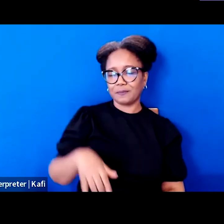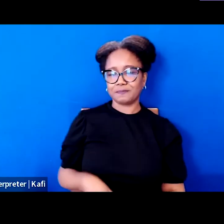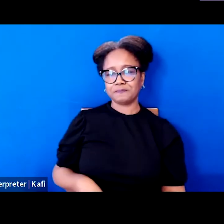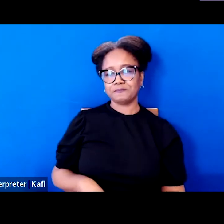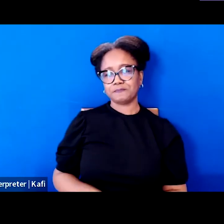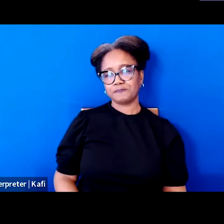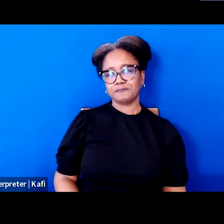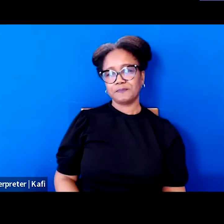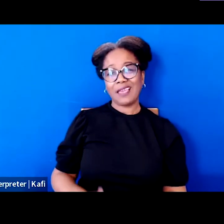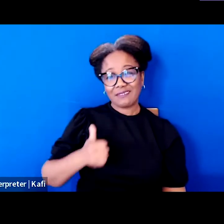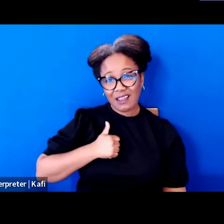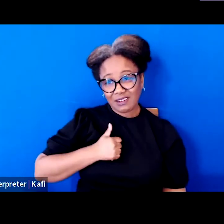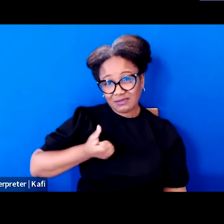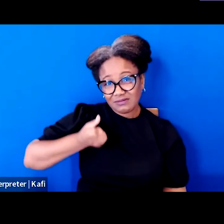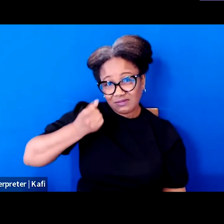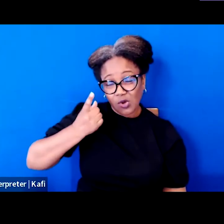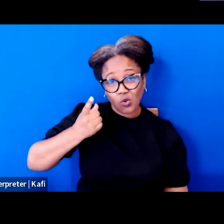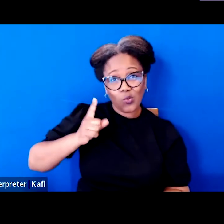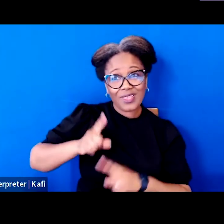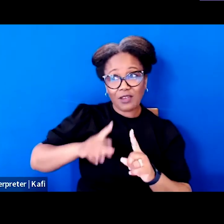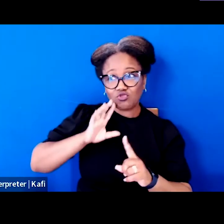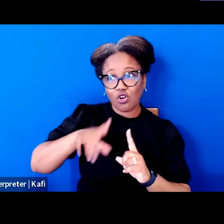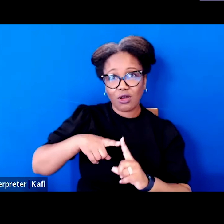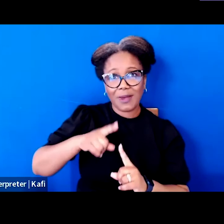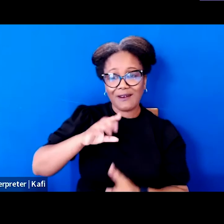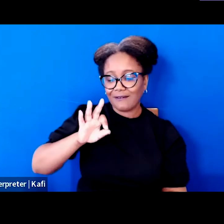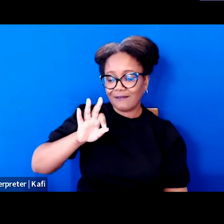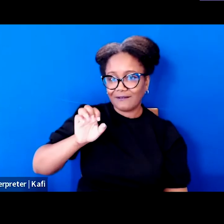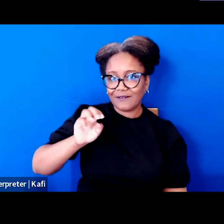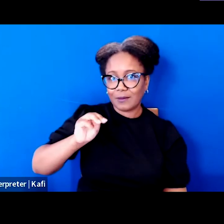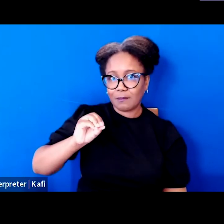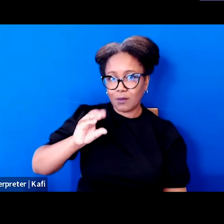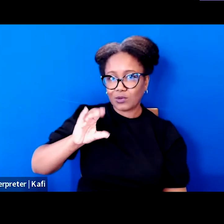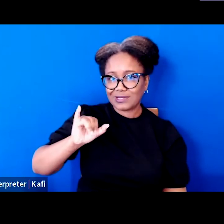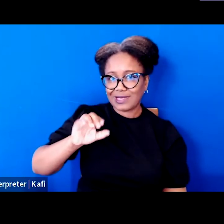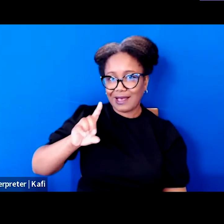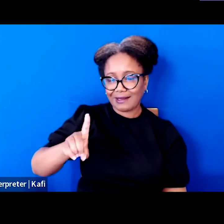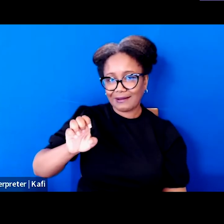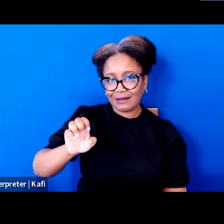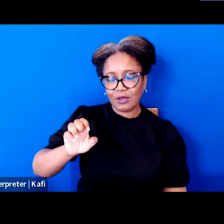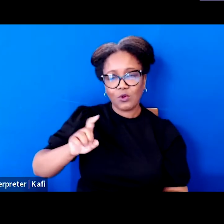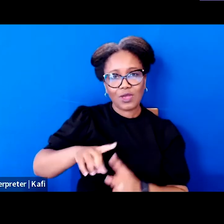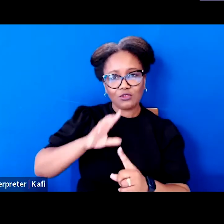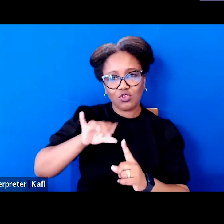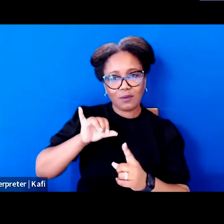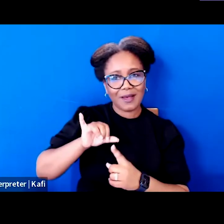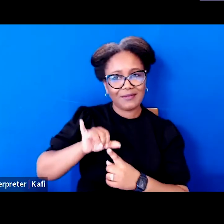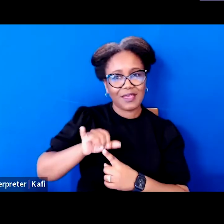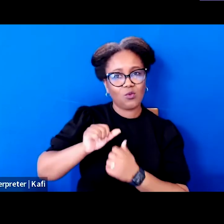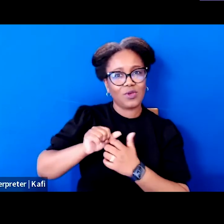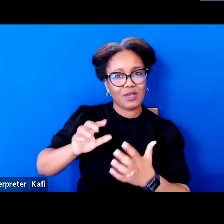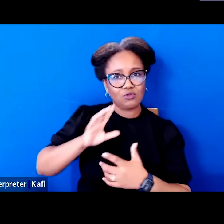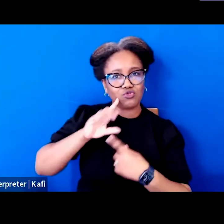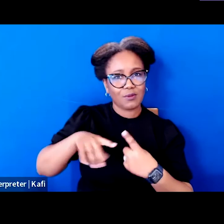France. And through that process of colonization, which was a process that we know was all over the